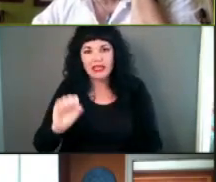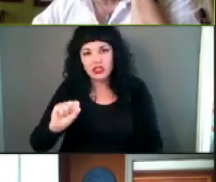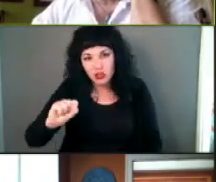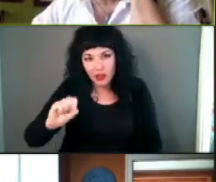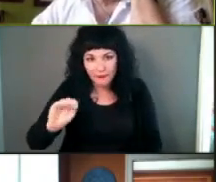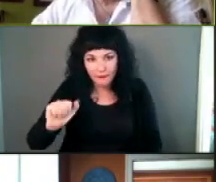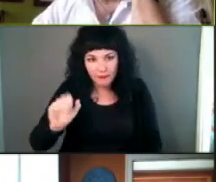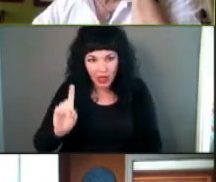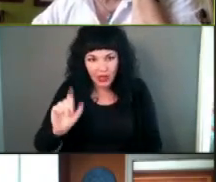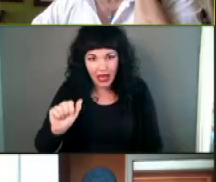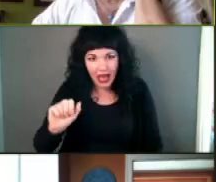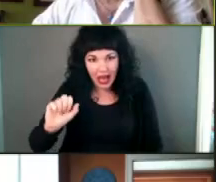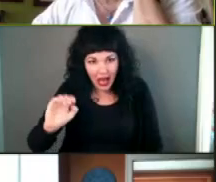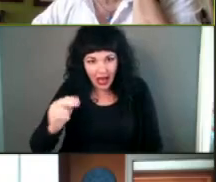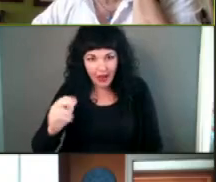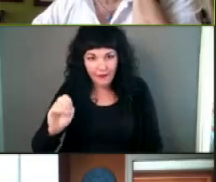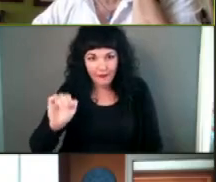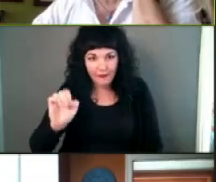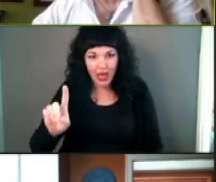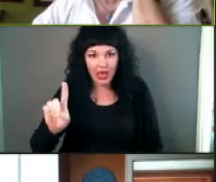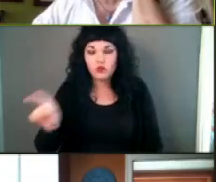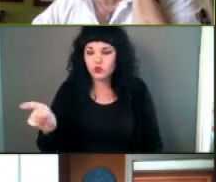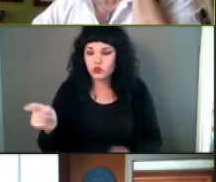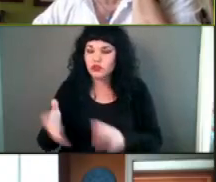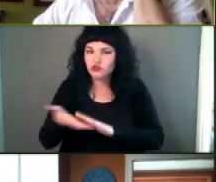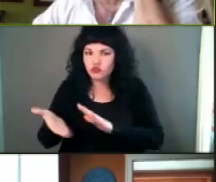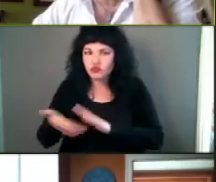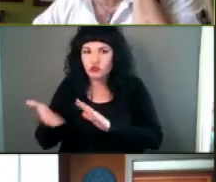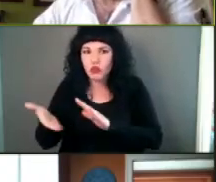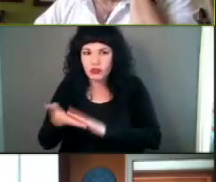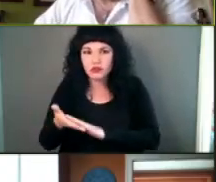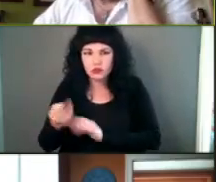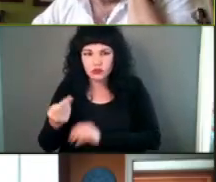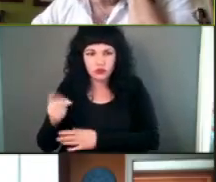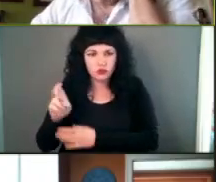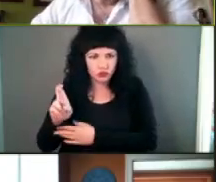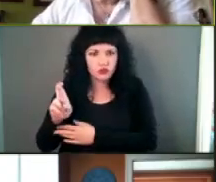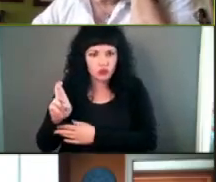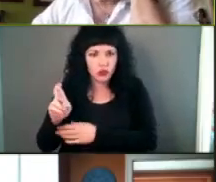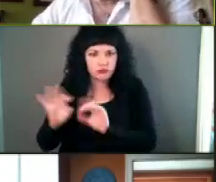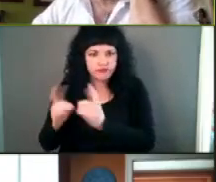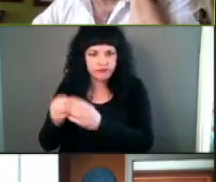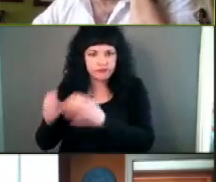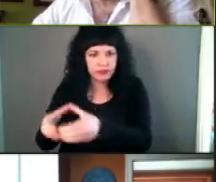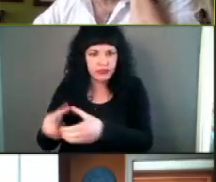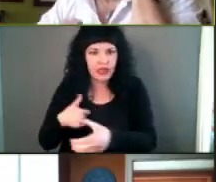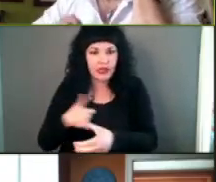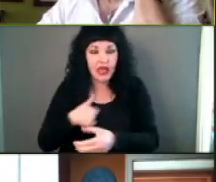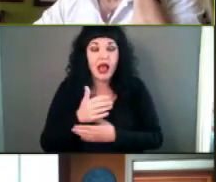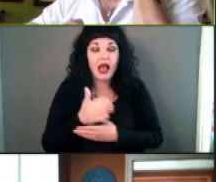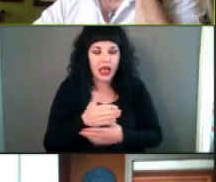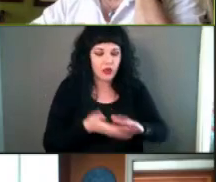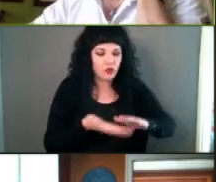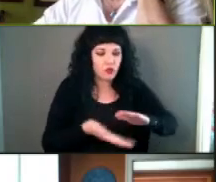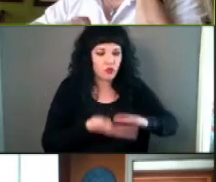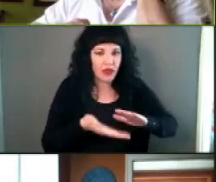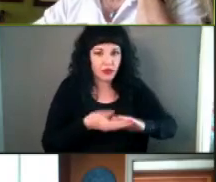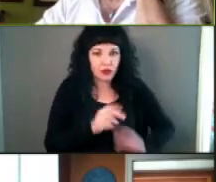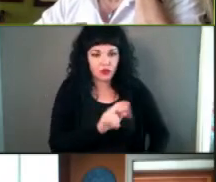Human Services, and I was heading up the Racial Equity Disparities Committee, looking at the fact that many